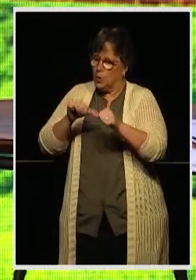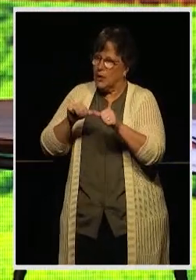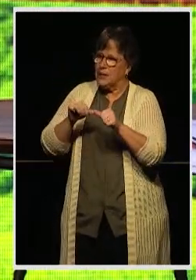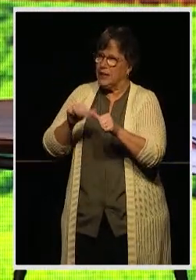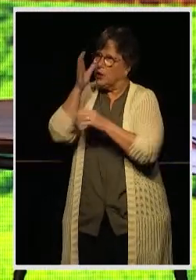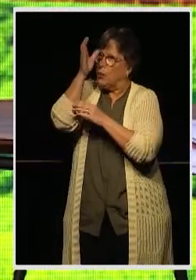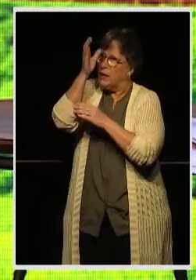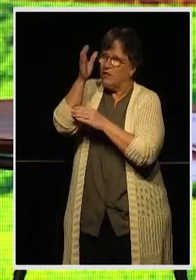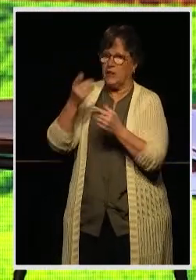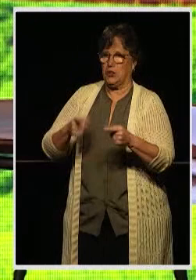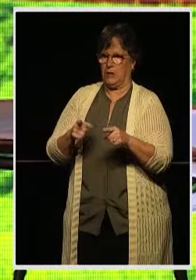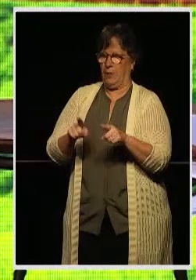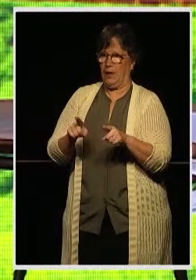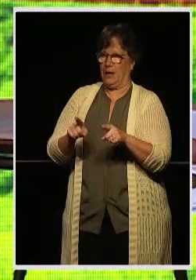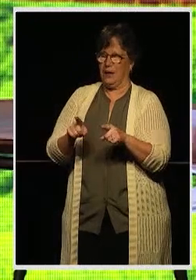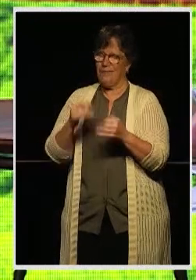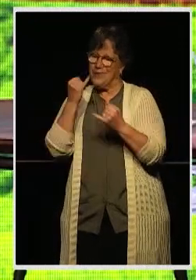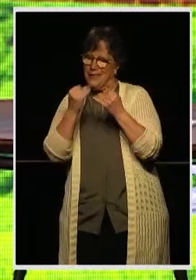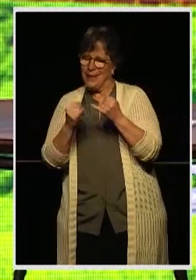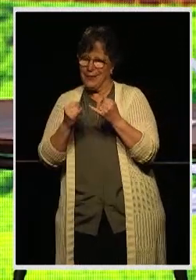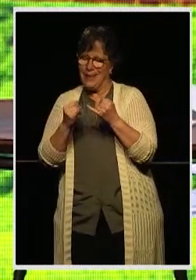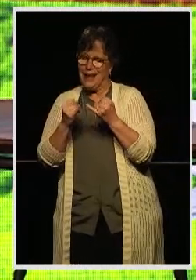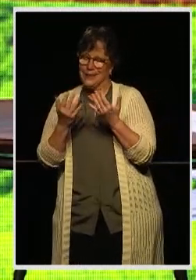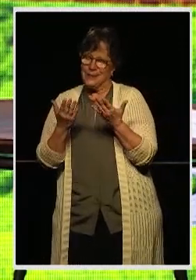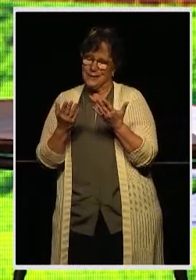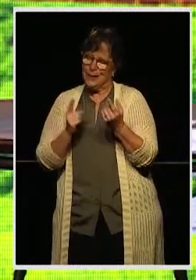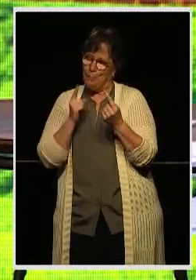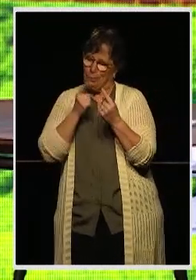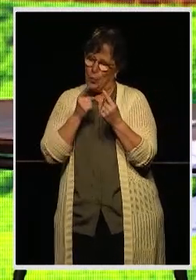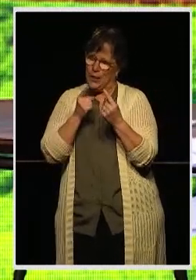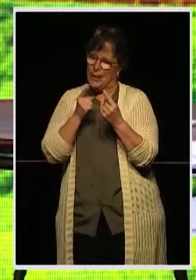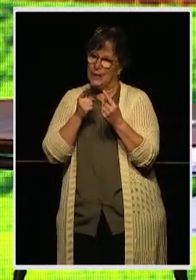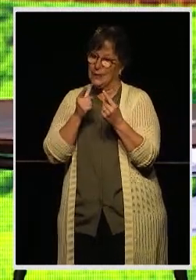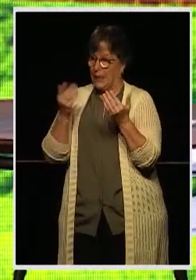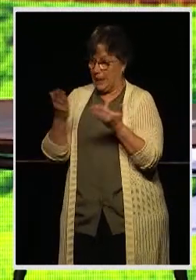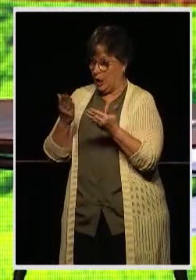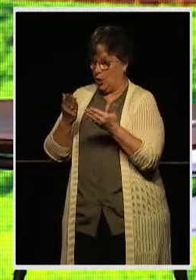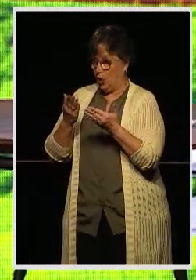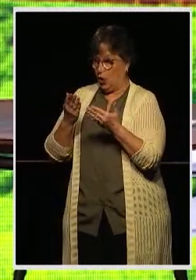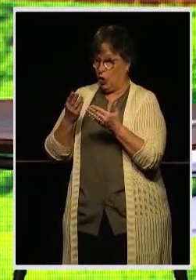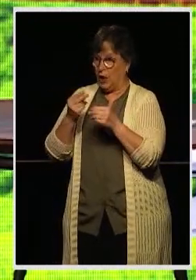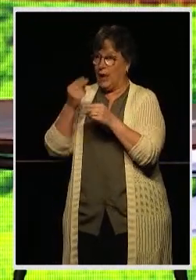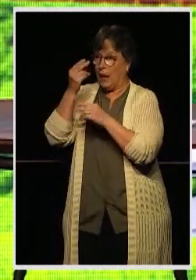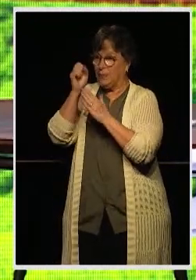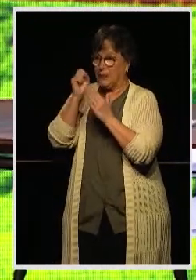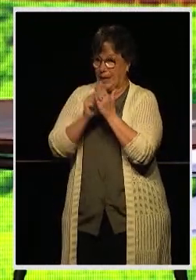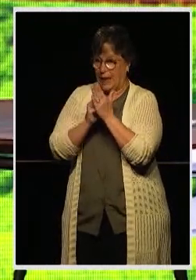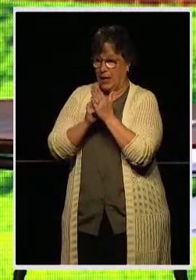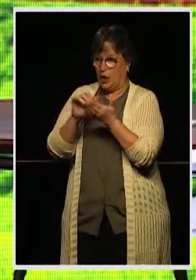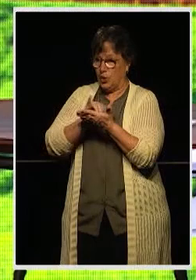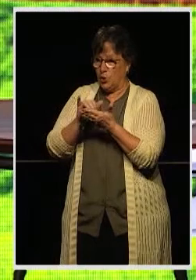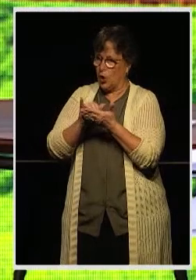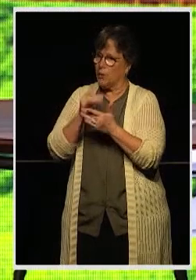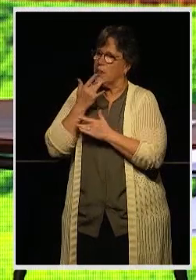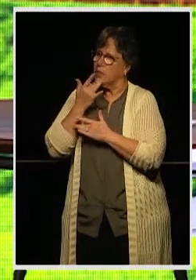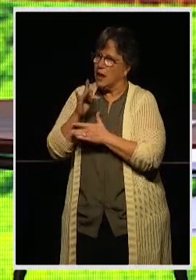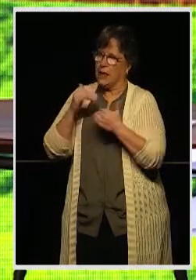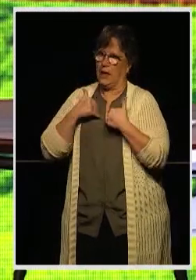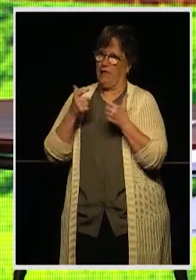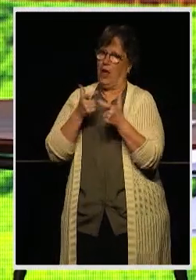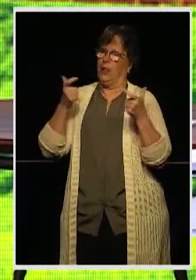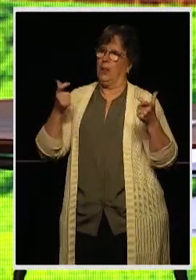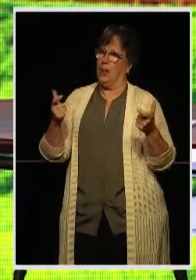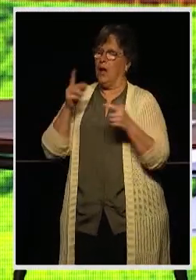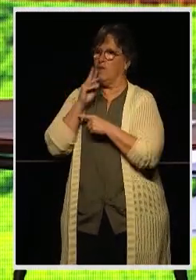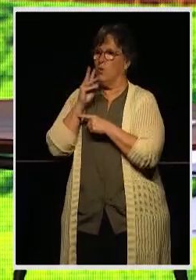think, the final point is in upstate New York, we are very lucky to have an abundance of water,